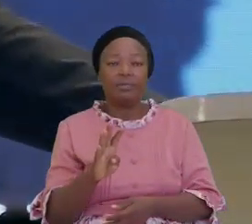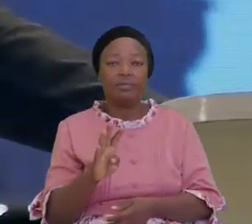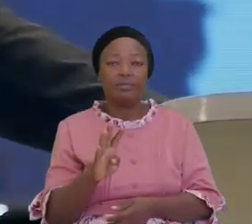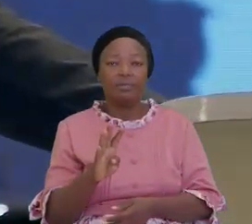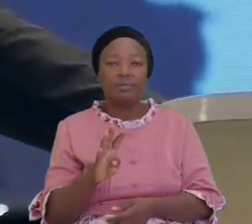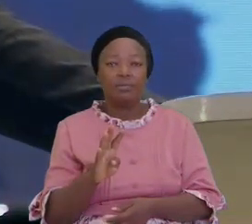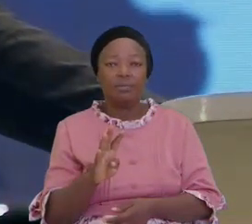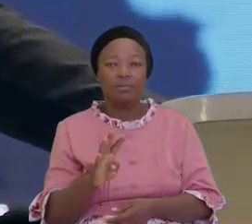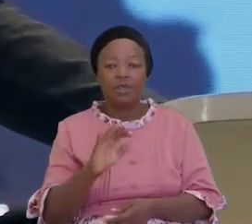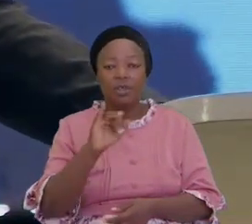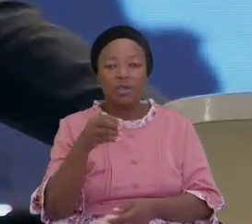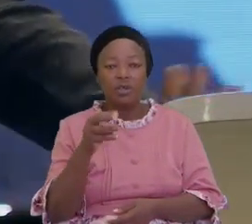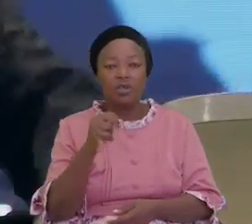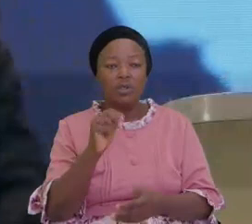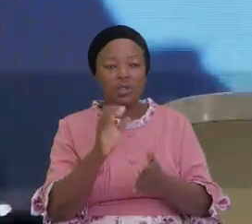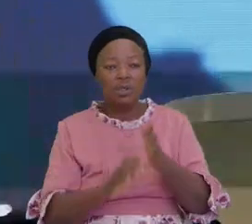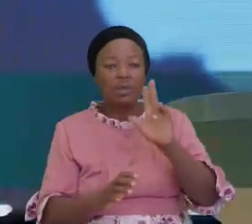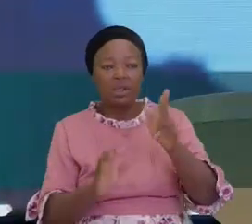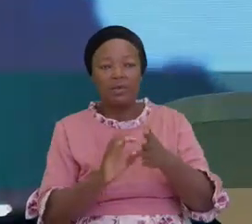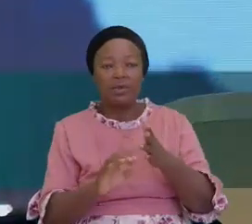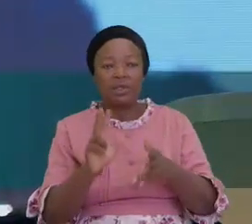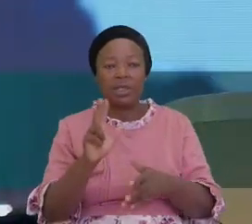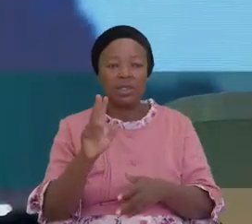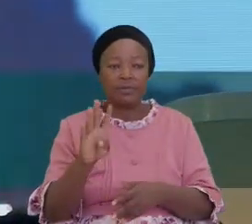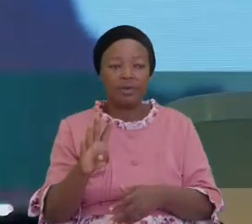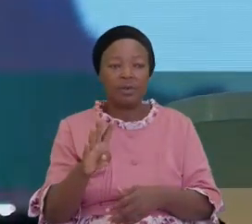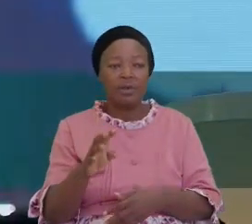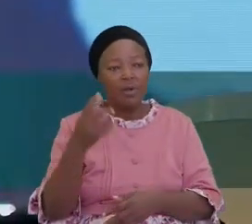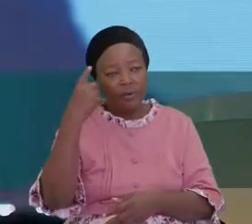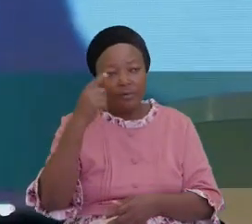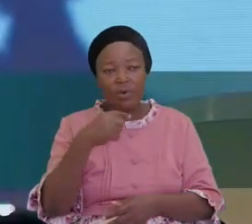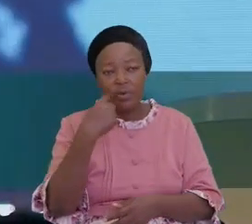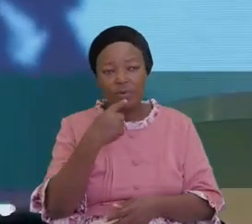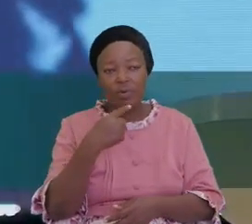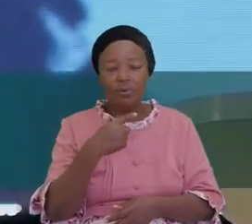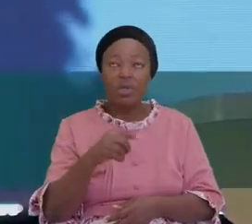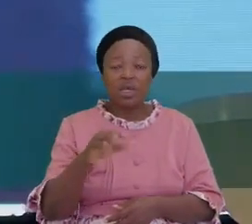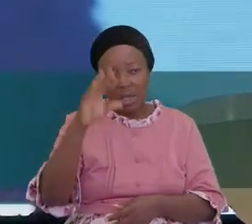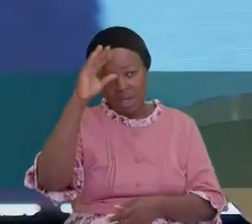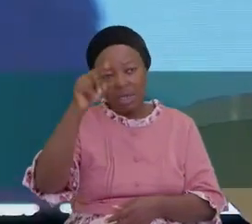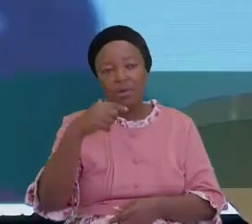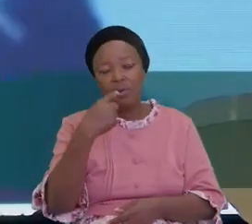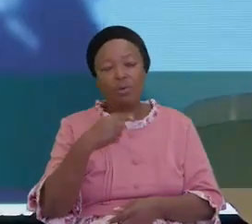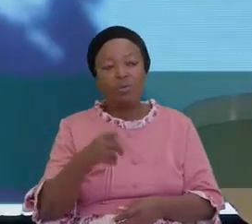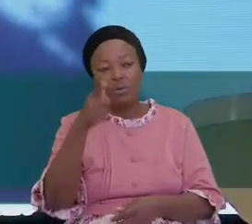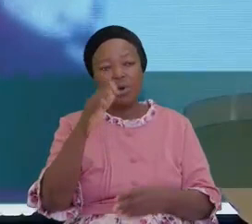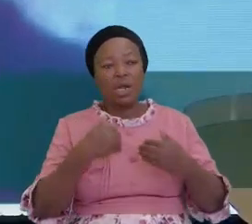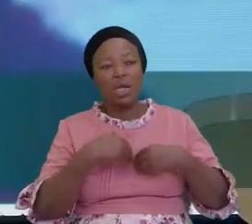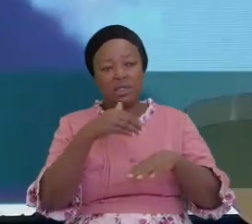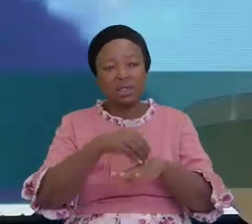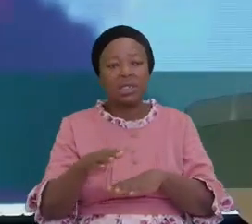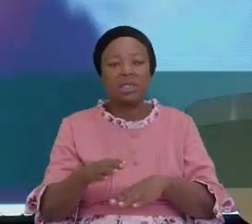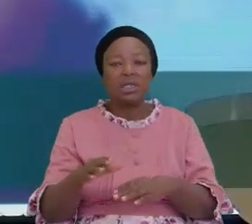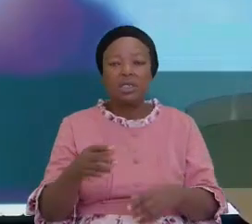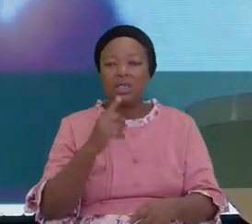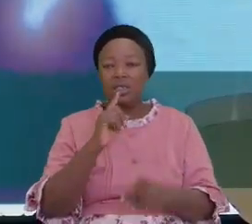In John chapter 3 verse 34, for whom God has sent speaketh